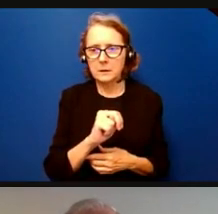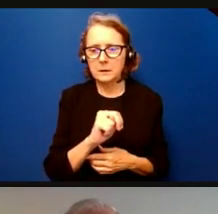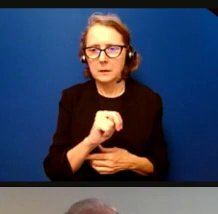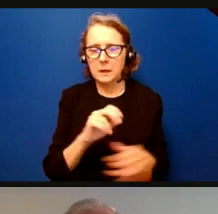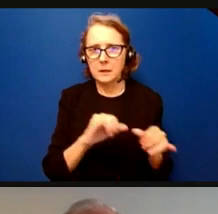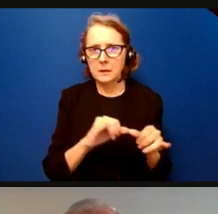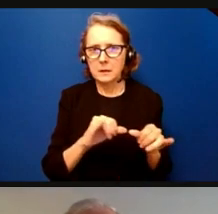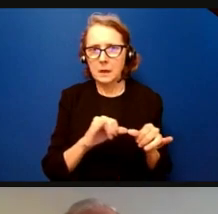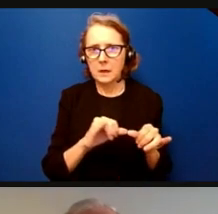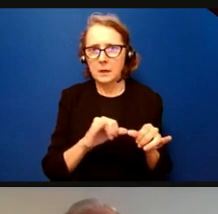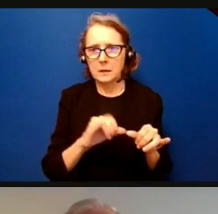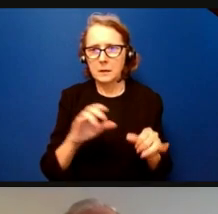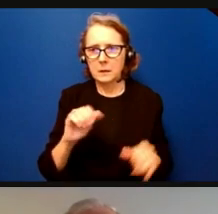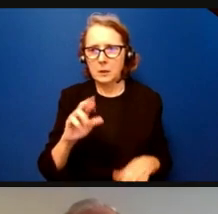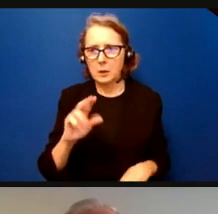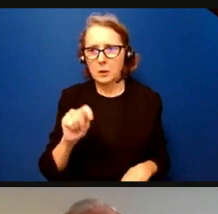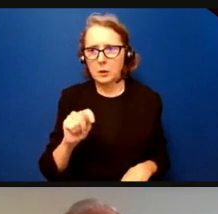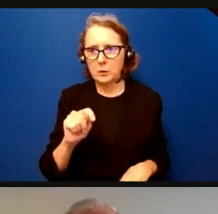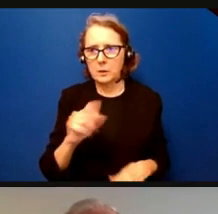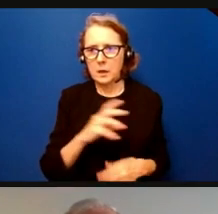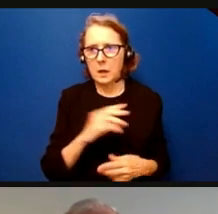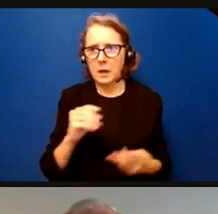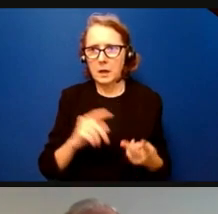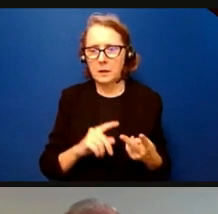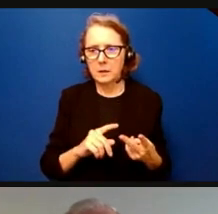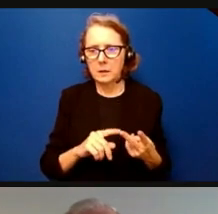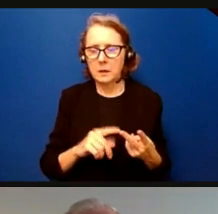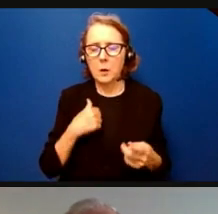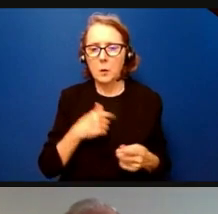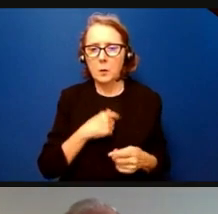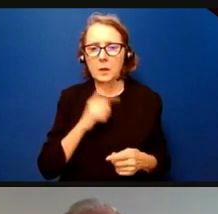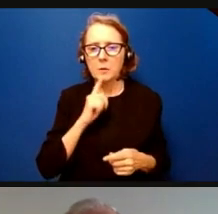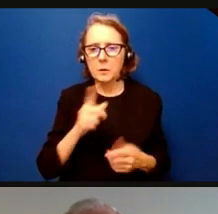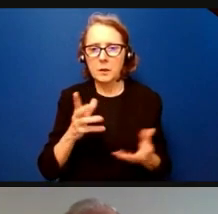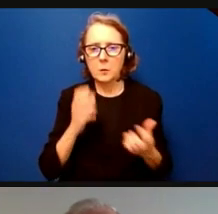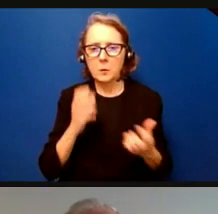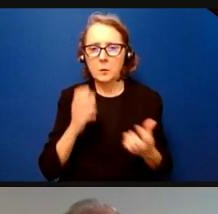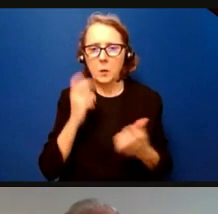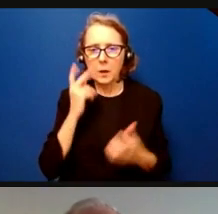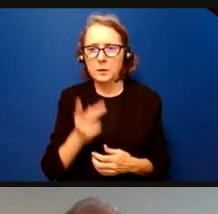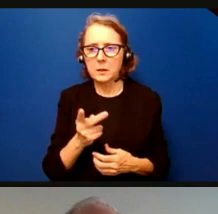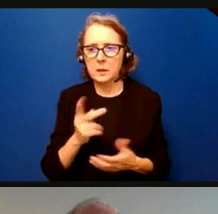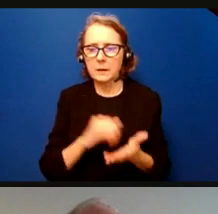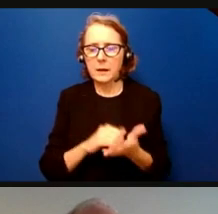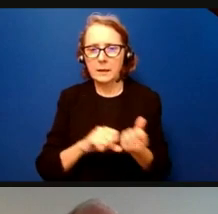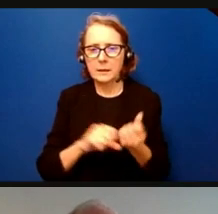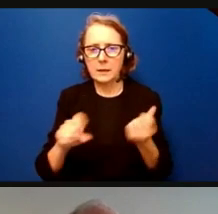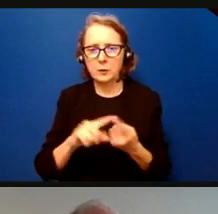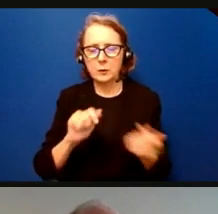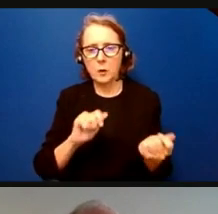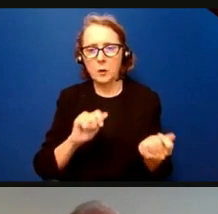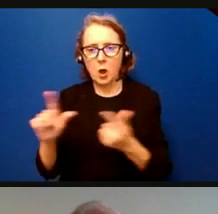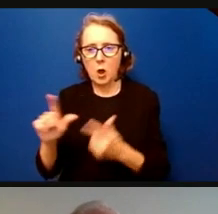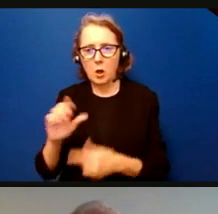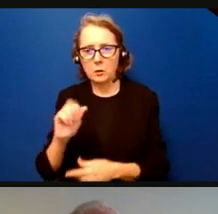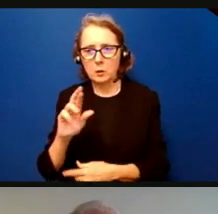size carts, and would really like to see that extended to all of the